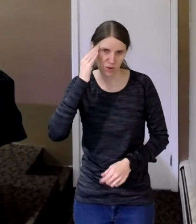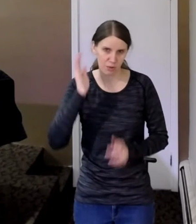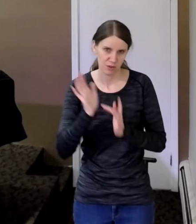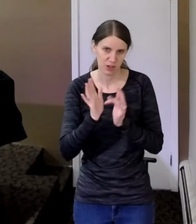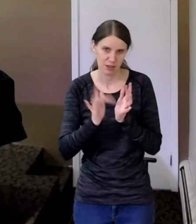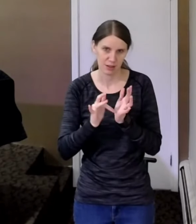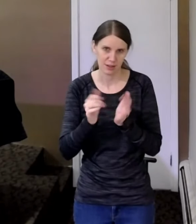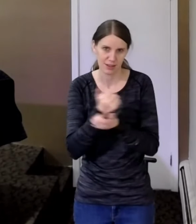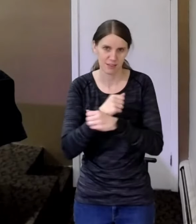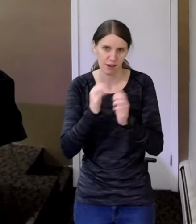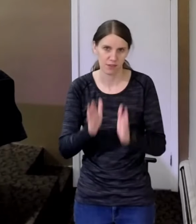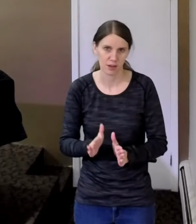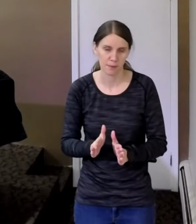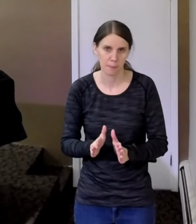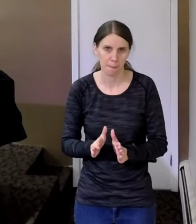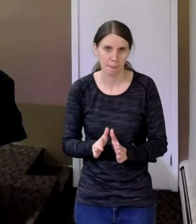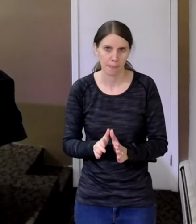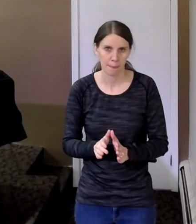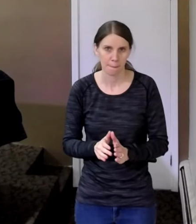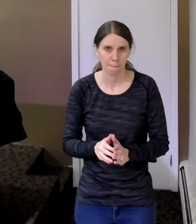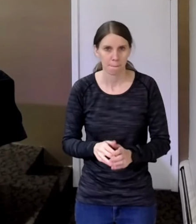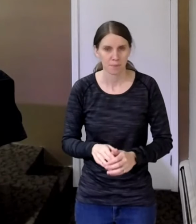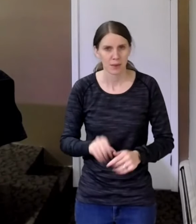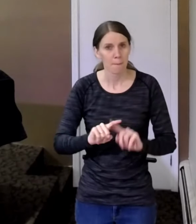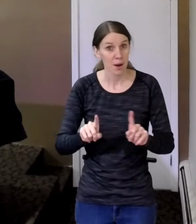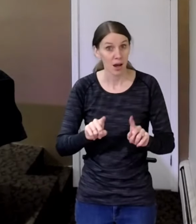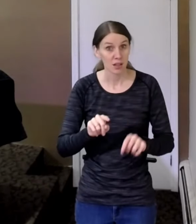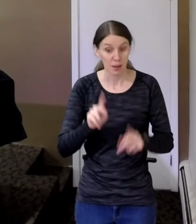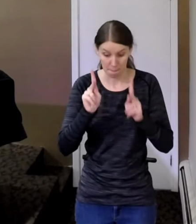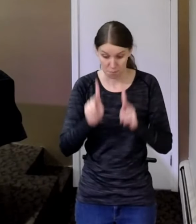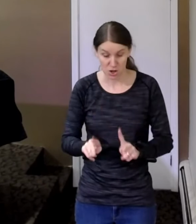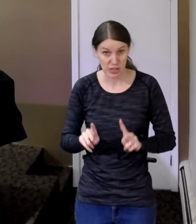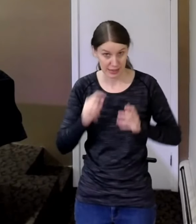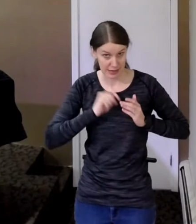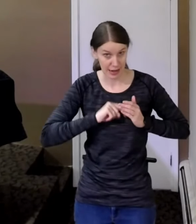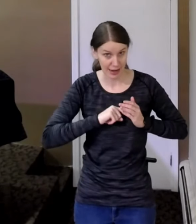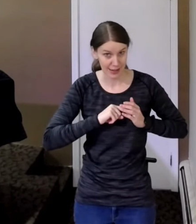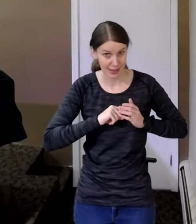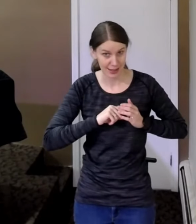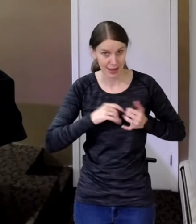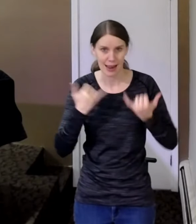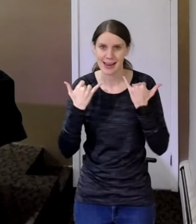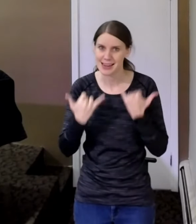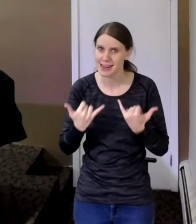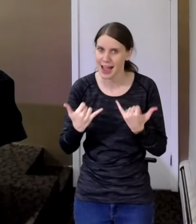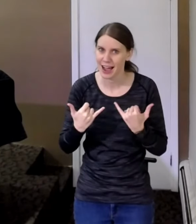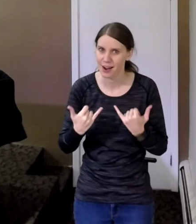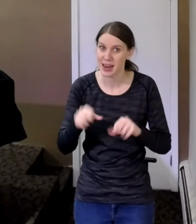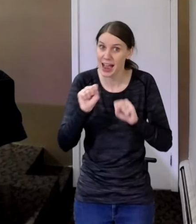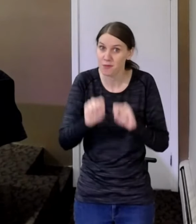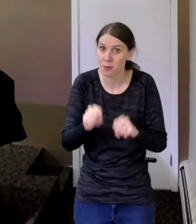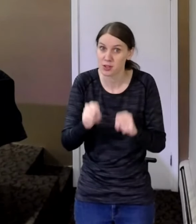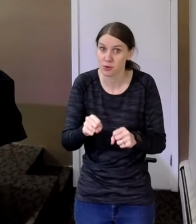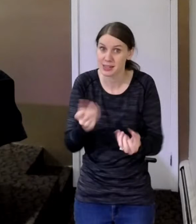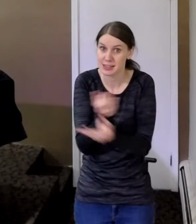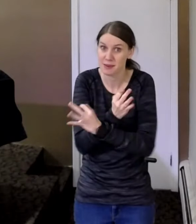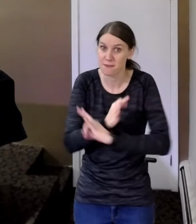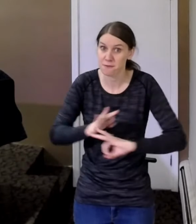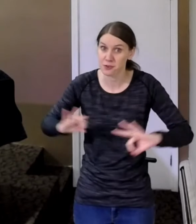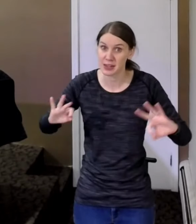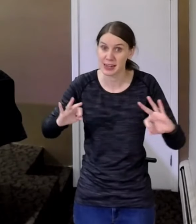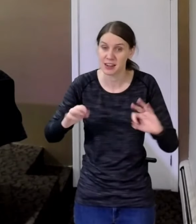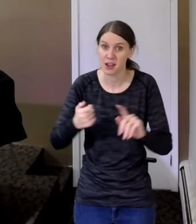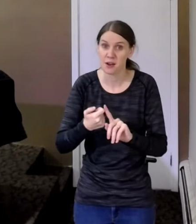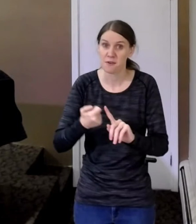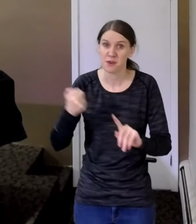But we remain that person. The only difference is now we have an opportunity to be set free from those old